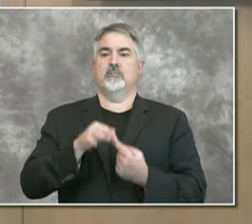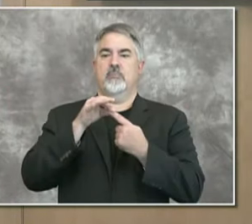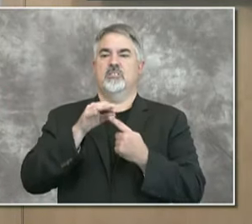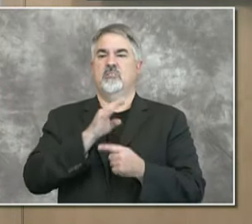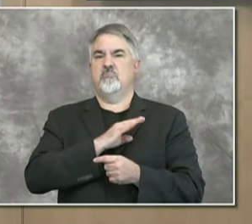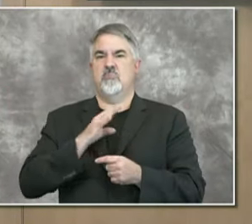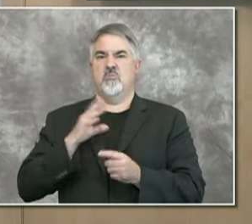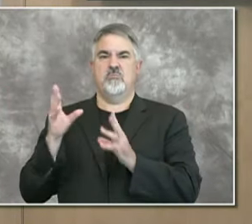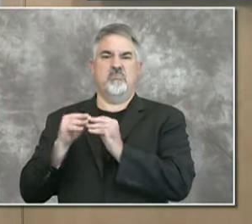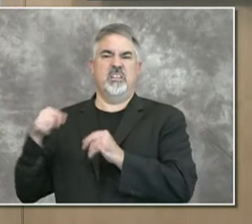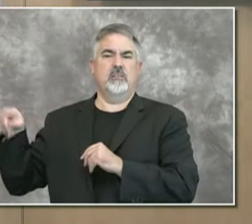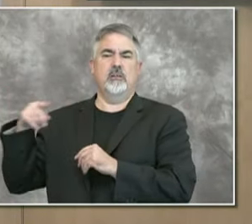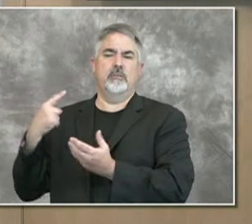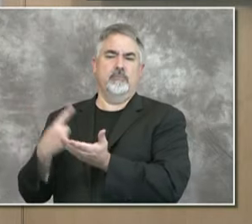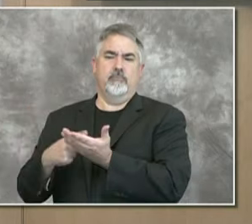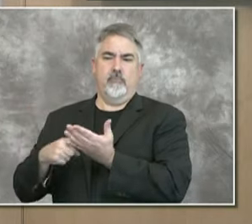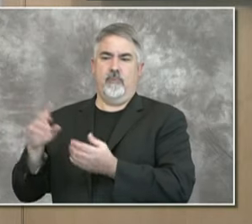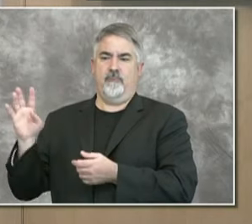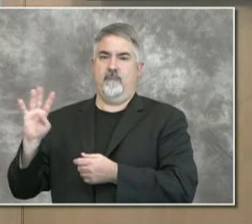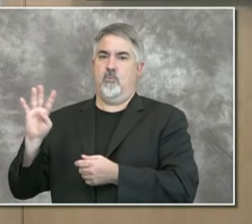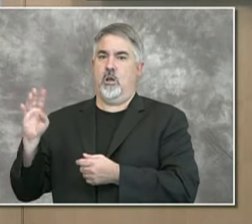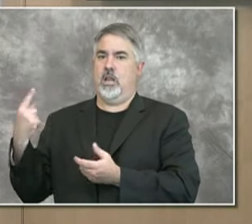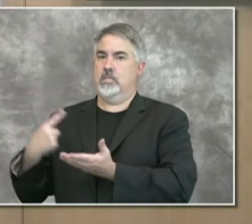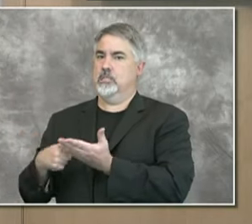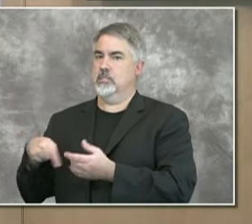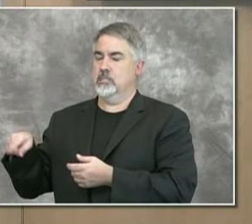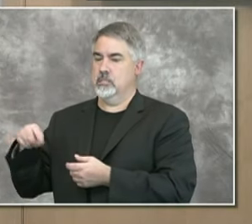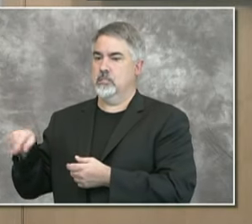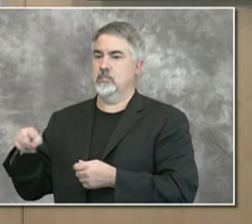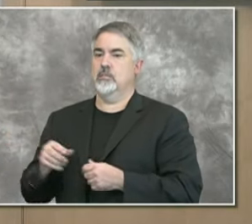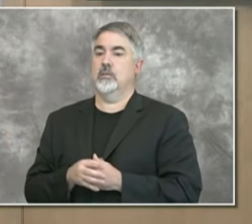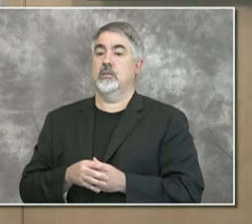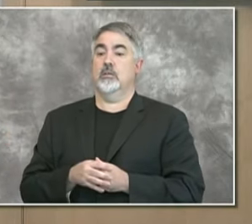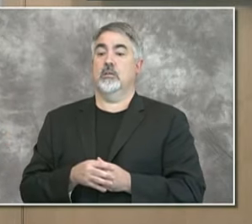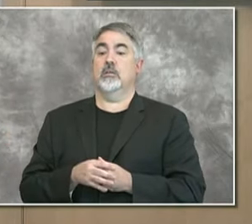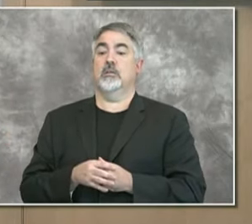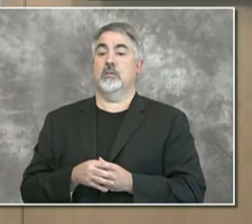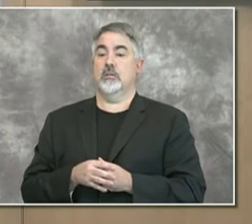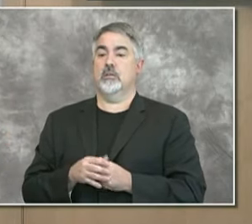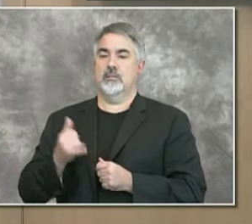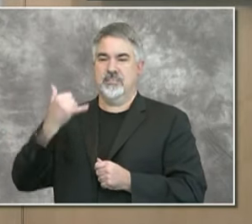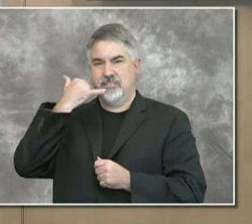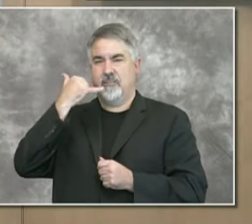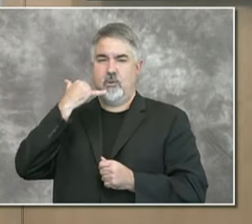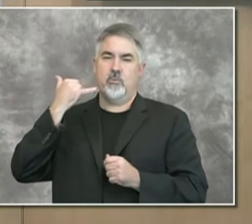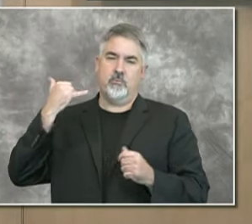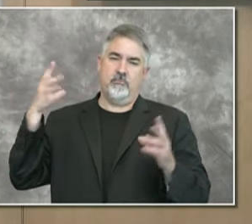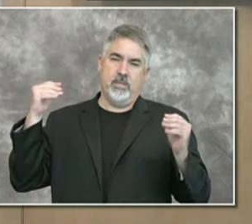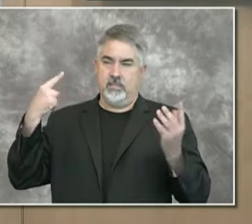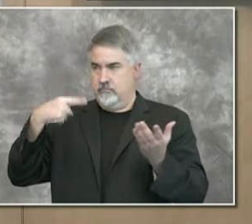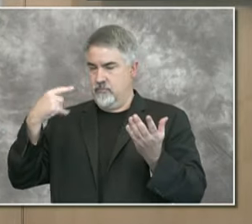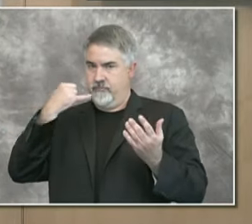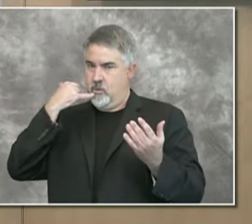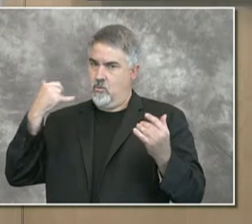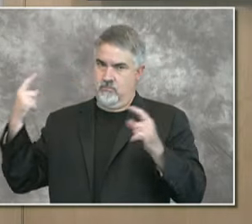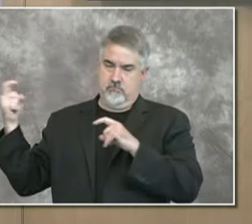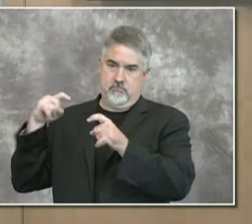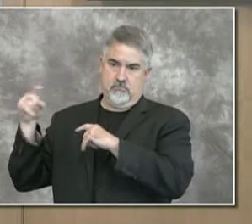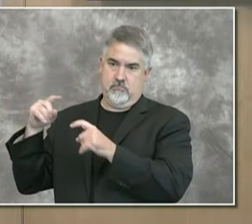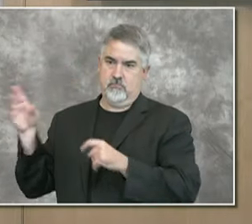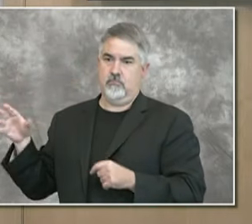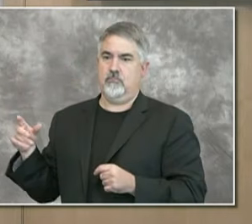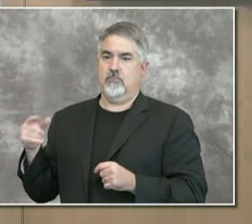at 4 p.m. As we have done lately, it'll be a telephonic meeting so that we can avoid any